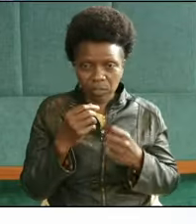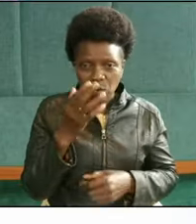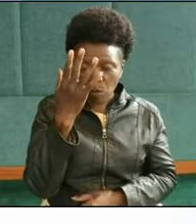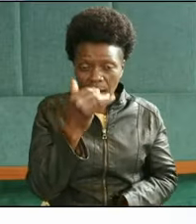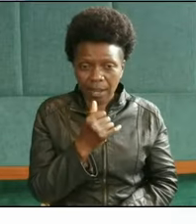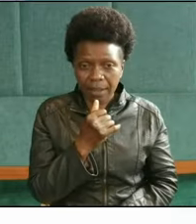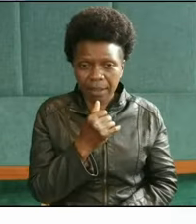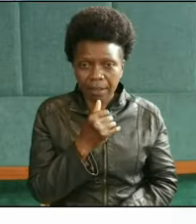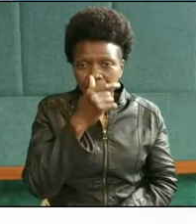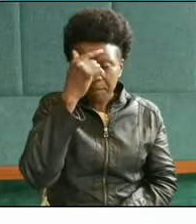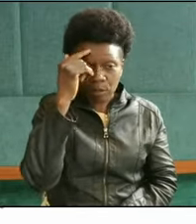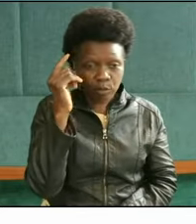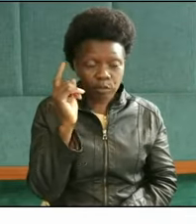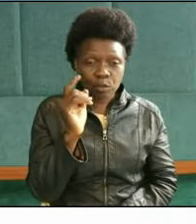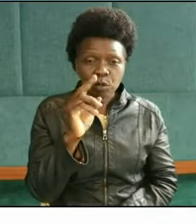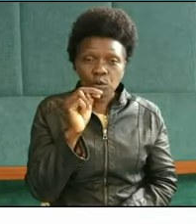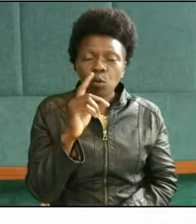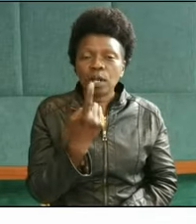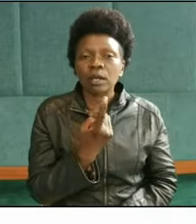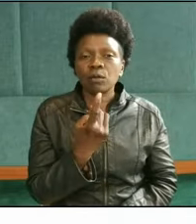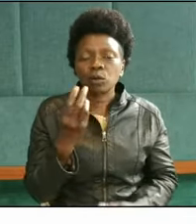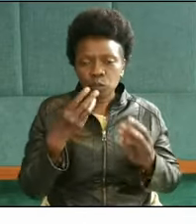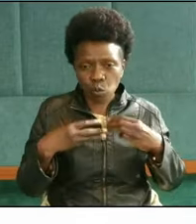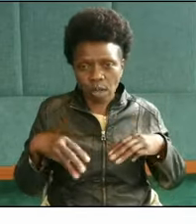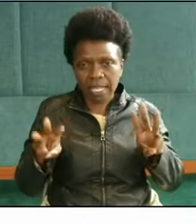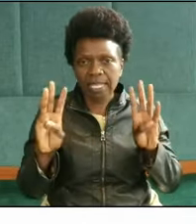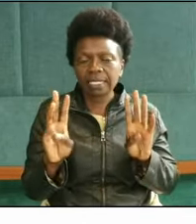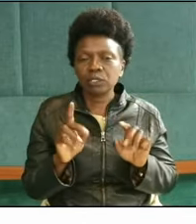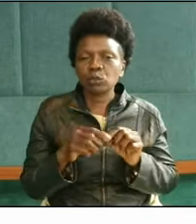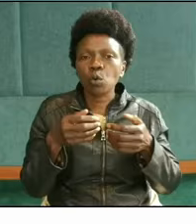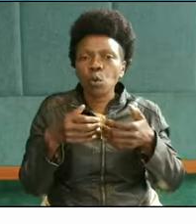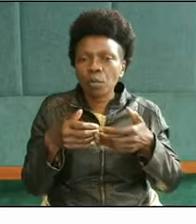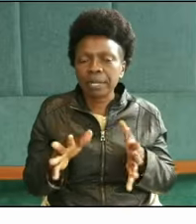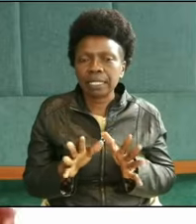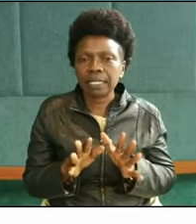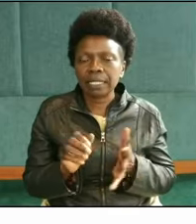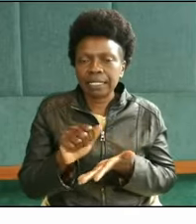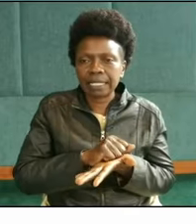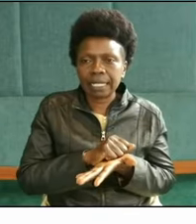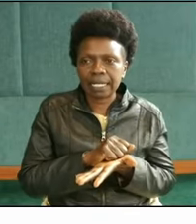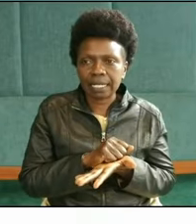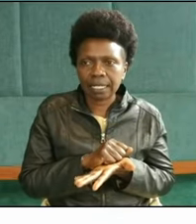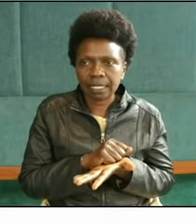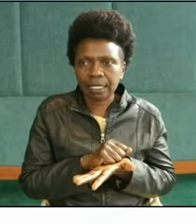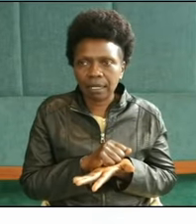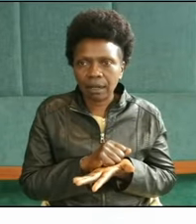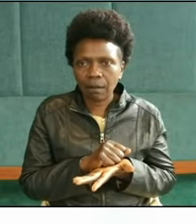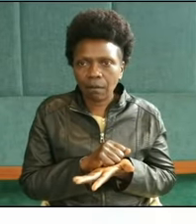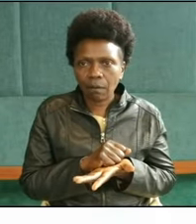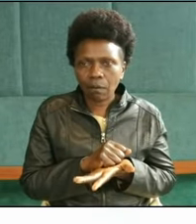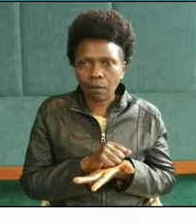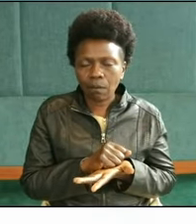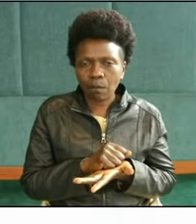because no one was worthy to open the seal."